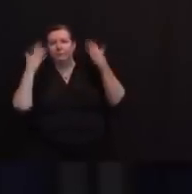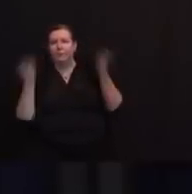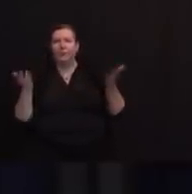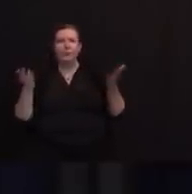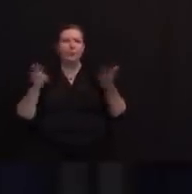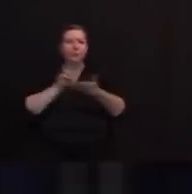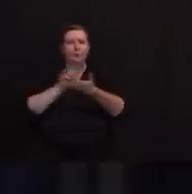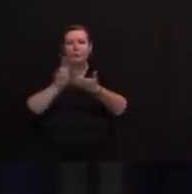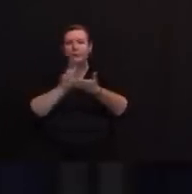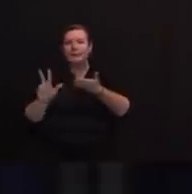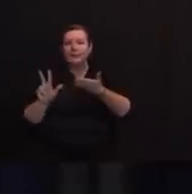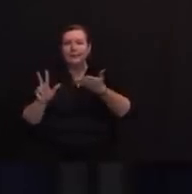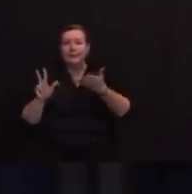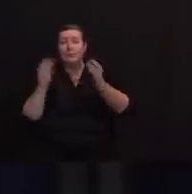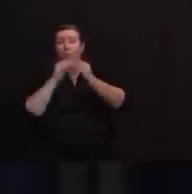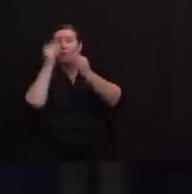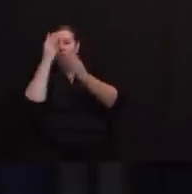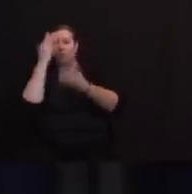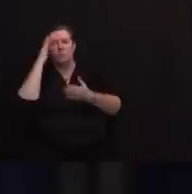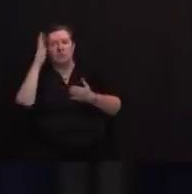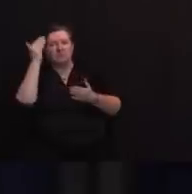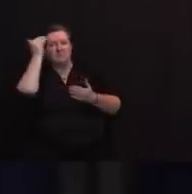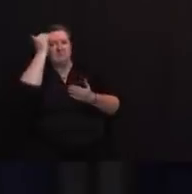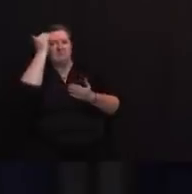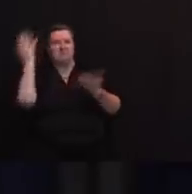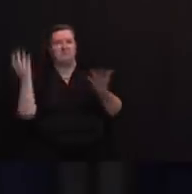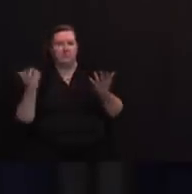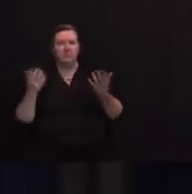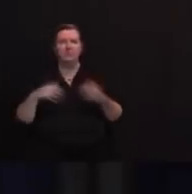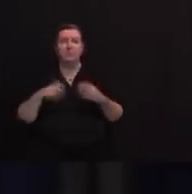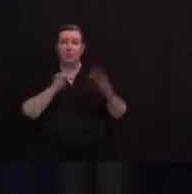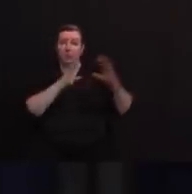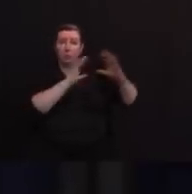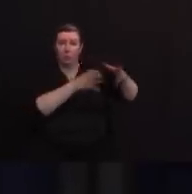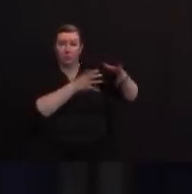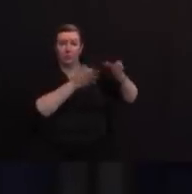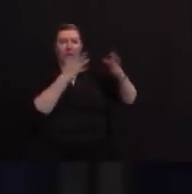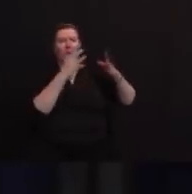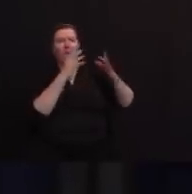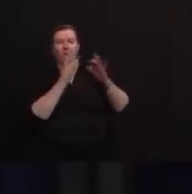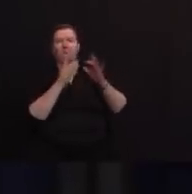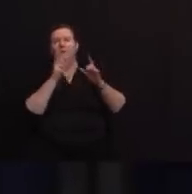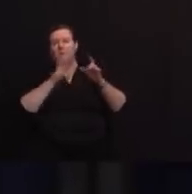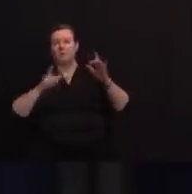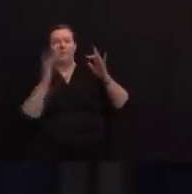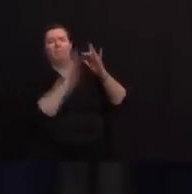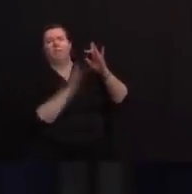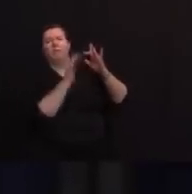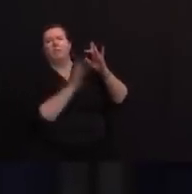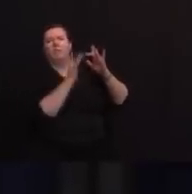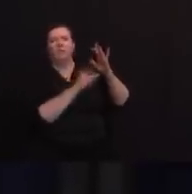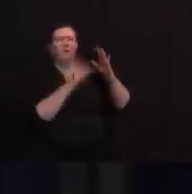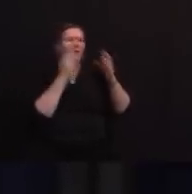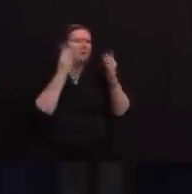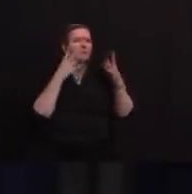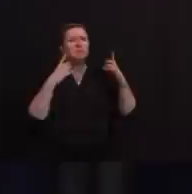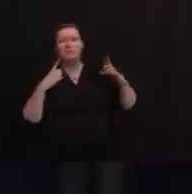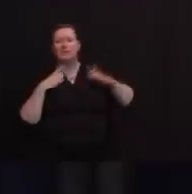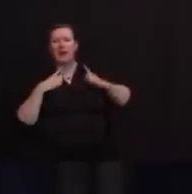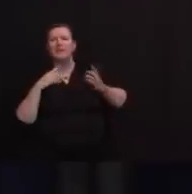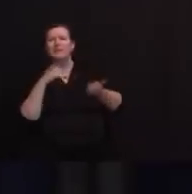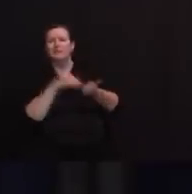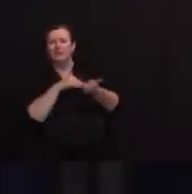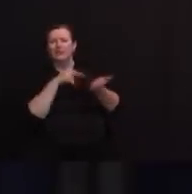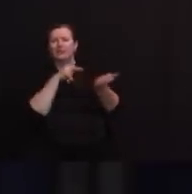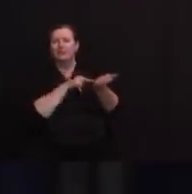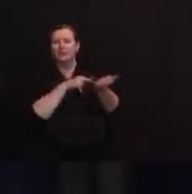I do know that they are getting a lot of hits. There's a lot of retired physicians that are standing up to